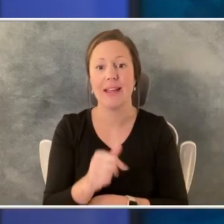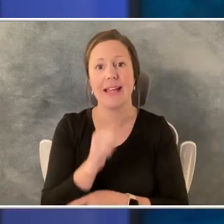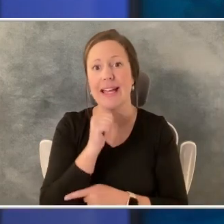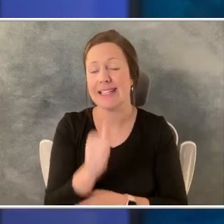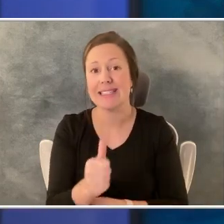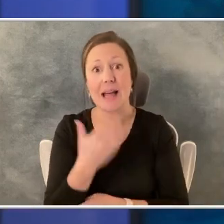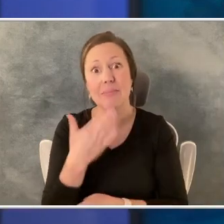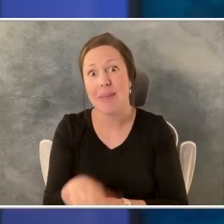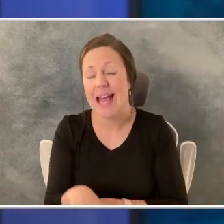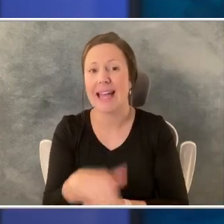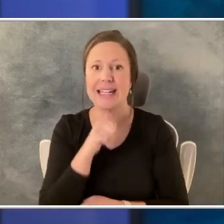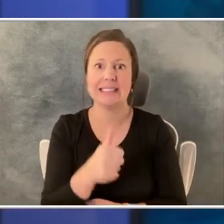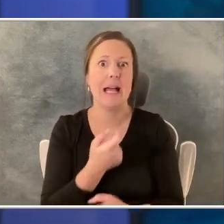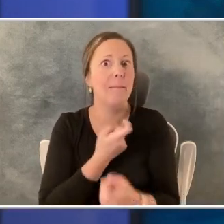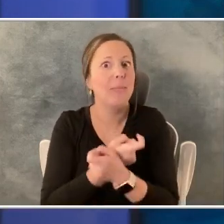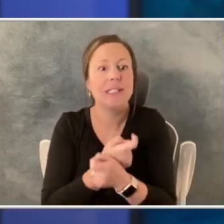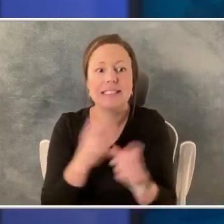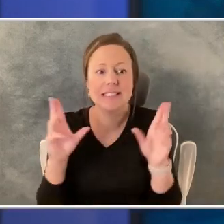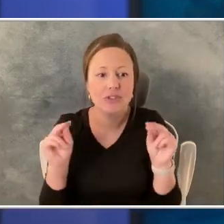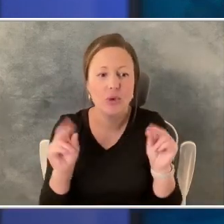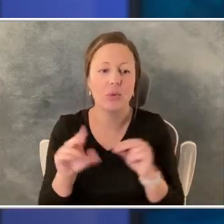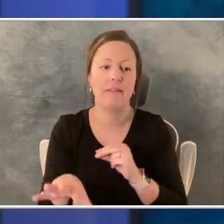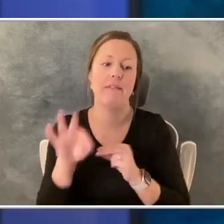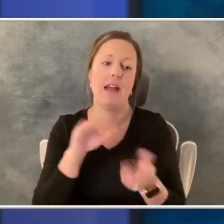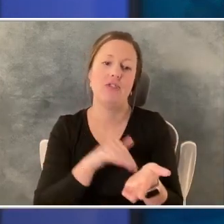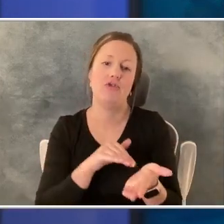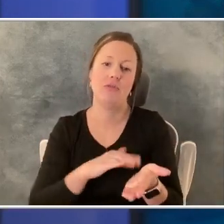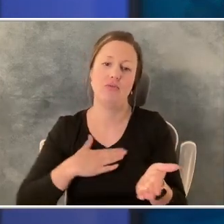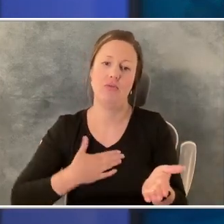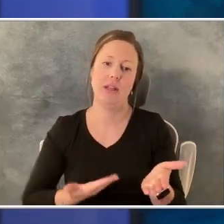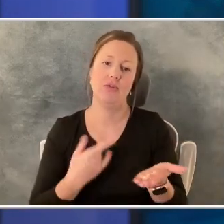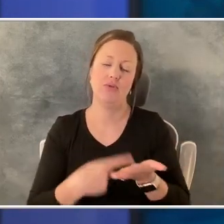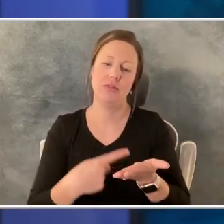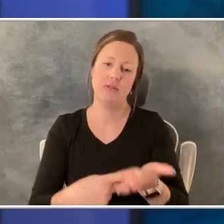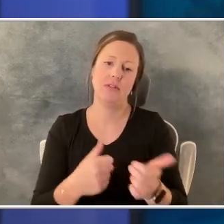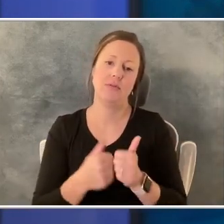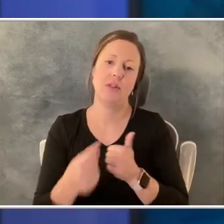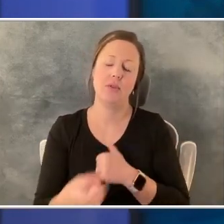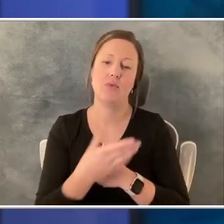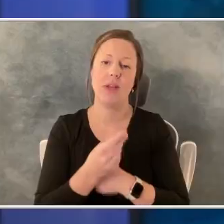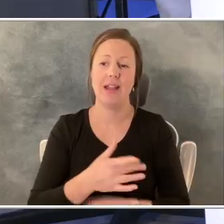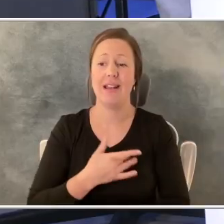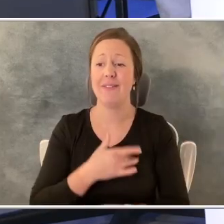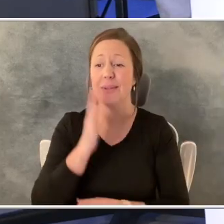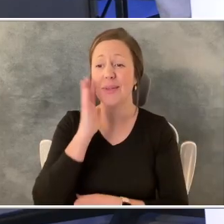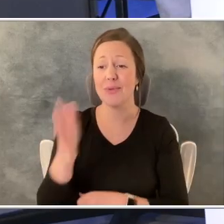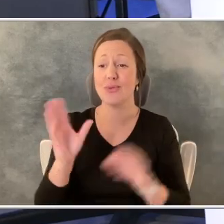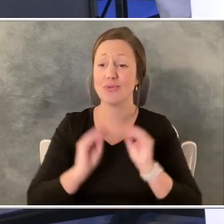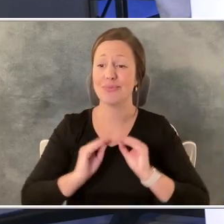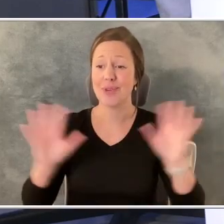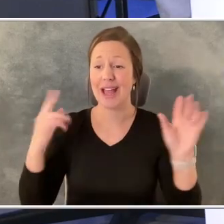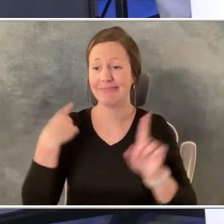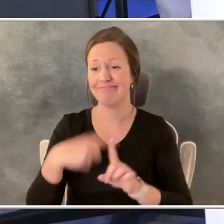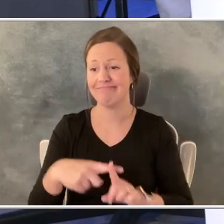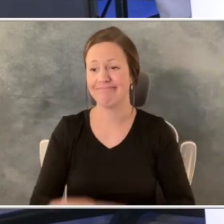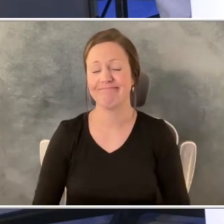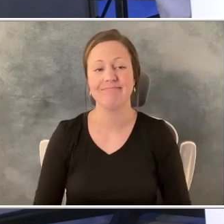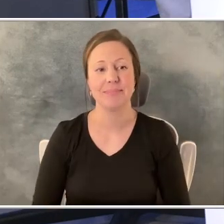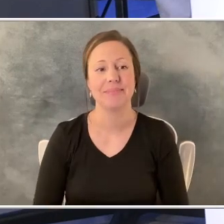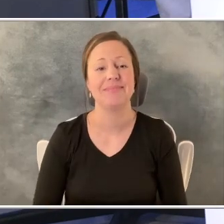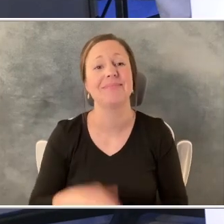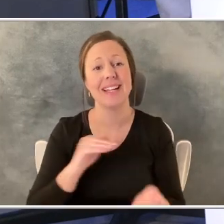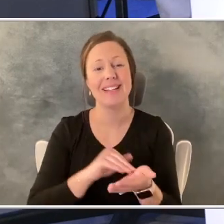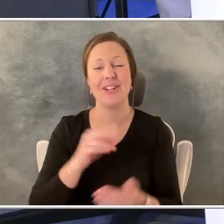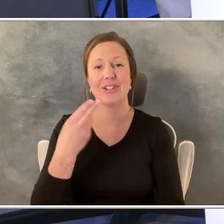poison. Find someone that's willing to talk to you about it, and I think the future's bright. Dr. Haver, thank you for being here. What's the